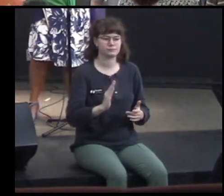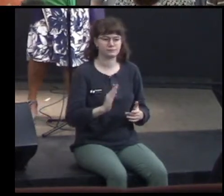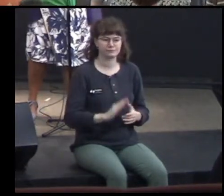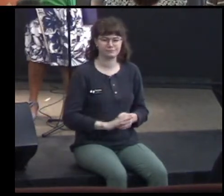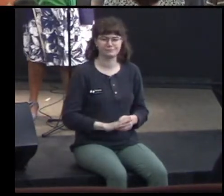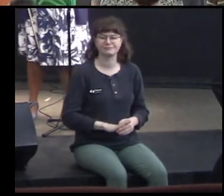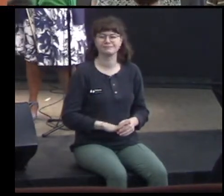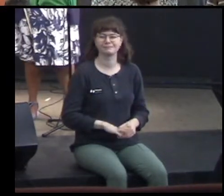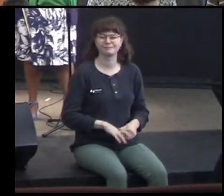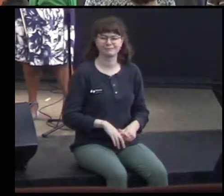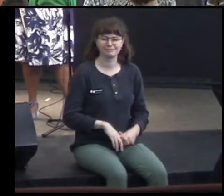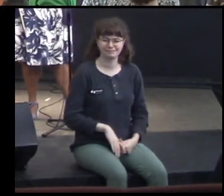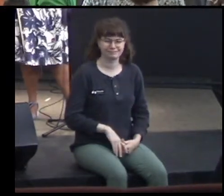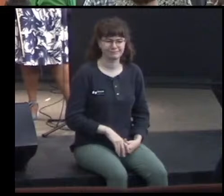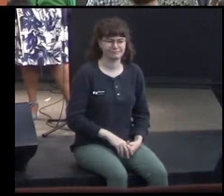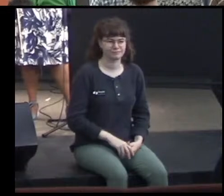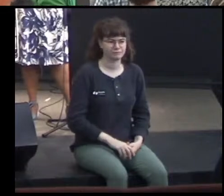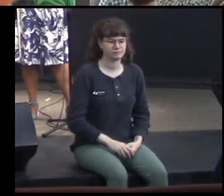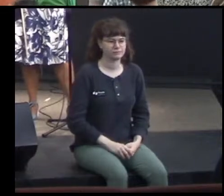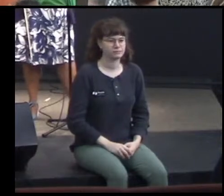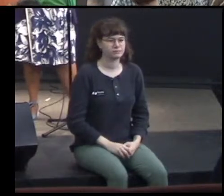God. H to H, he stands.